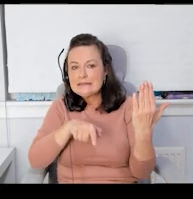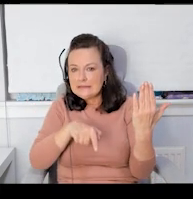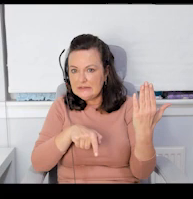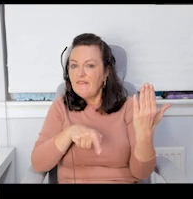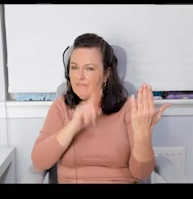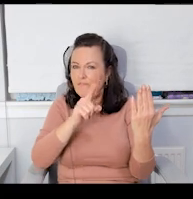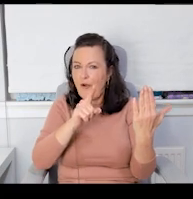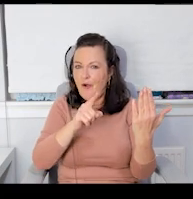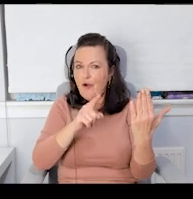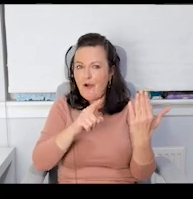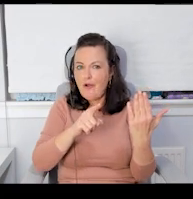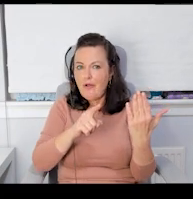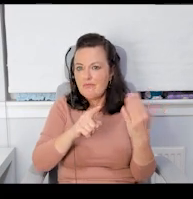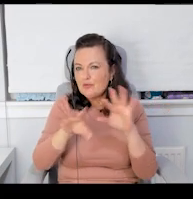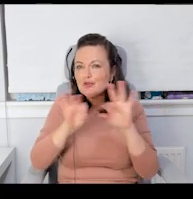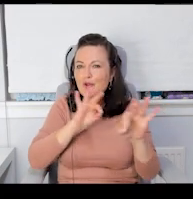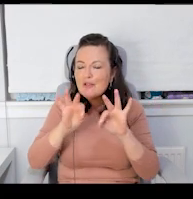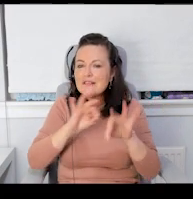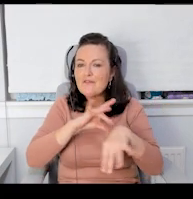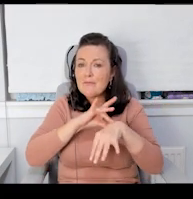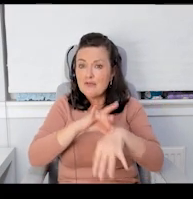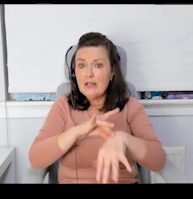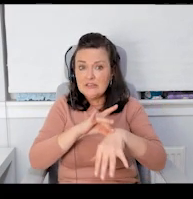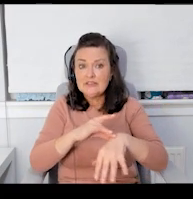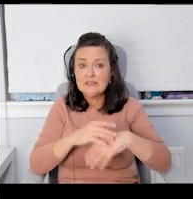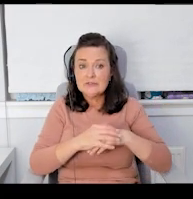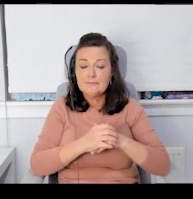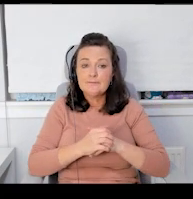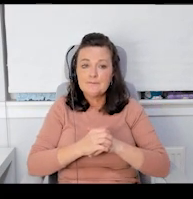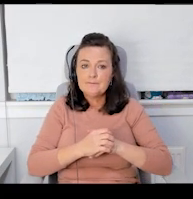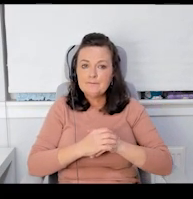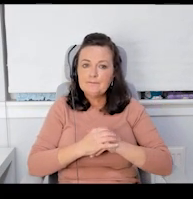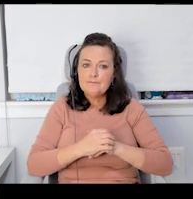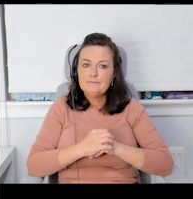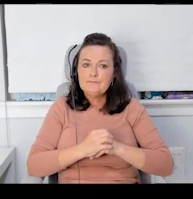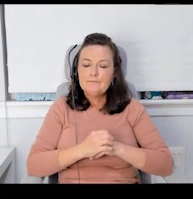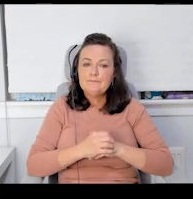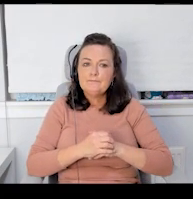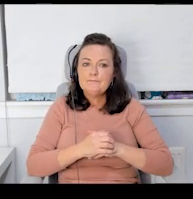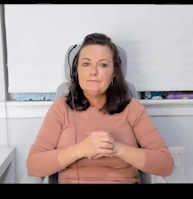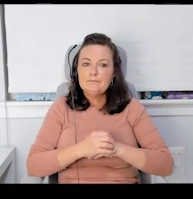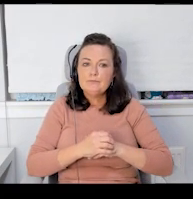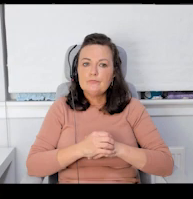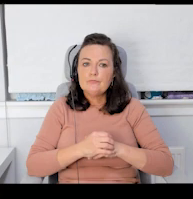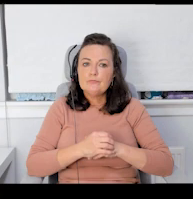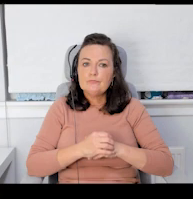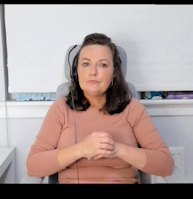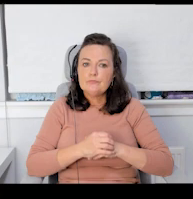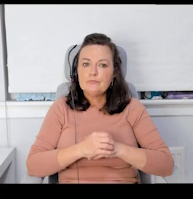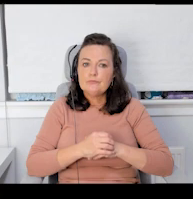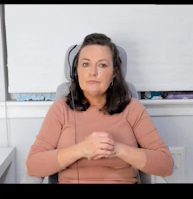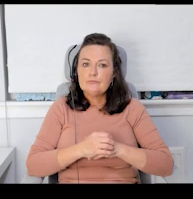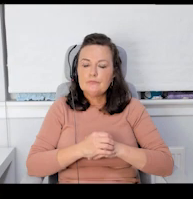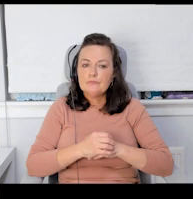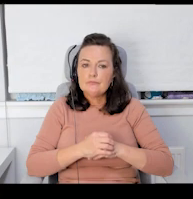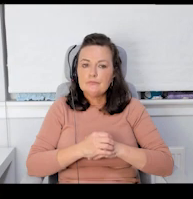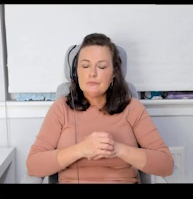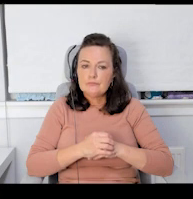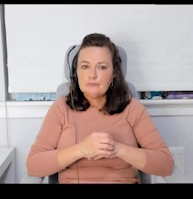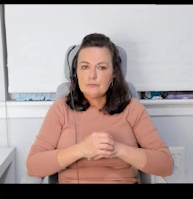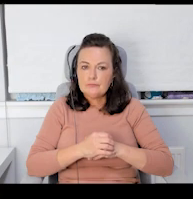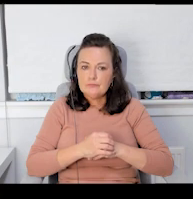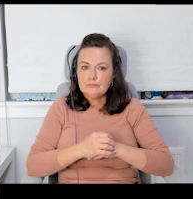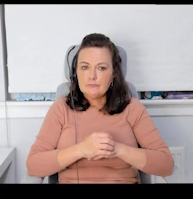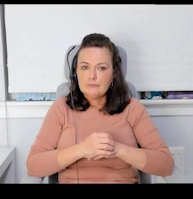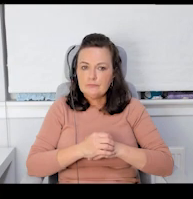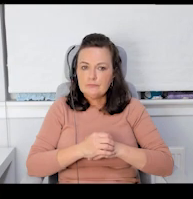that is, I suppose, your go-to quickest route in, which most schools will have, and how that works